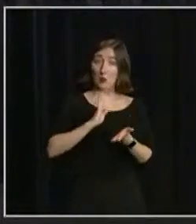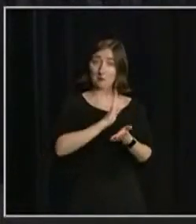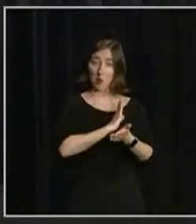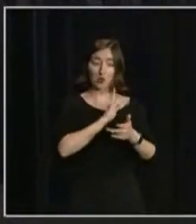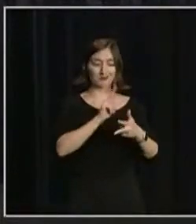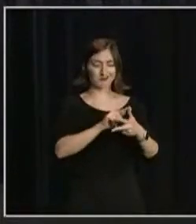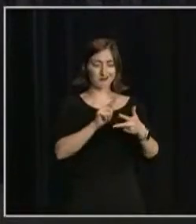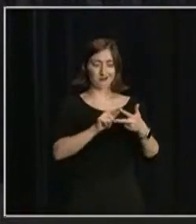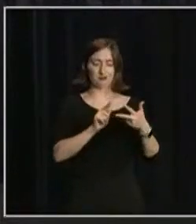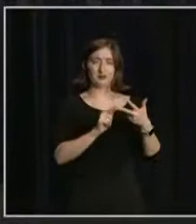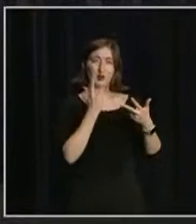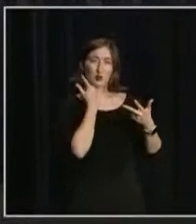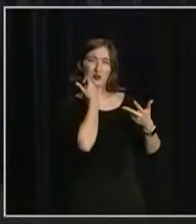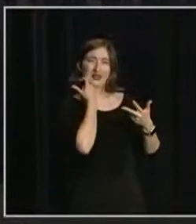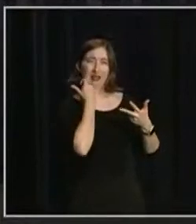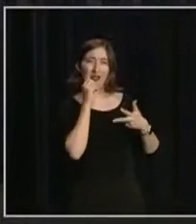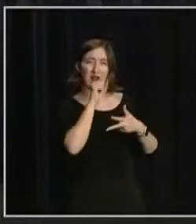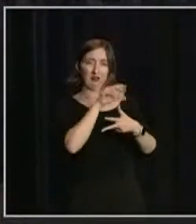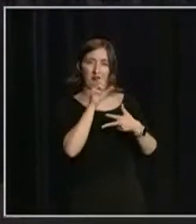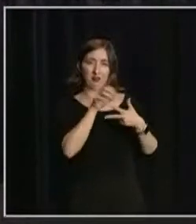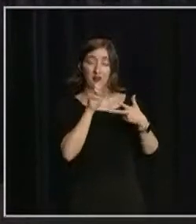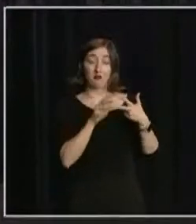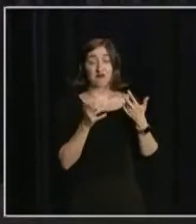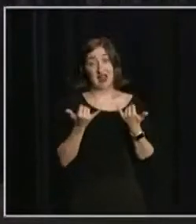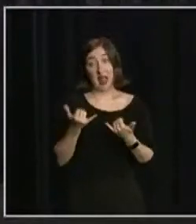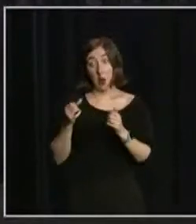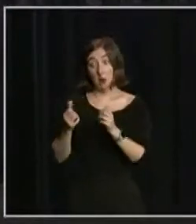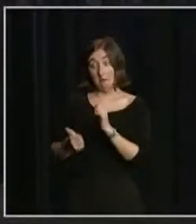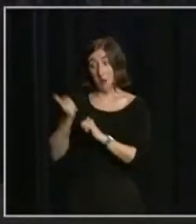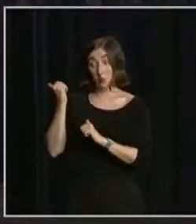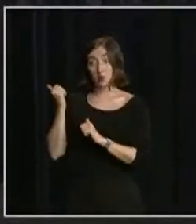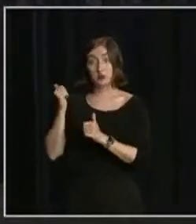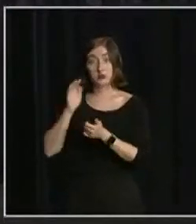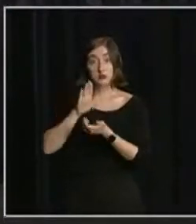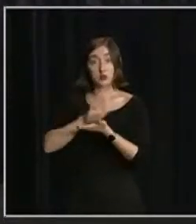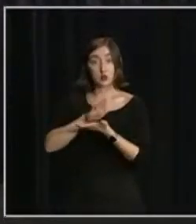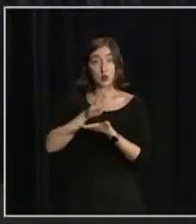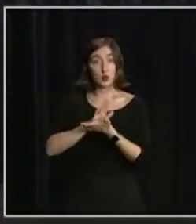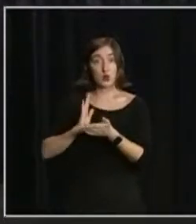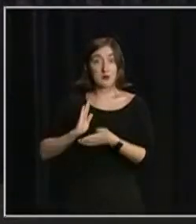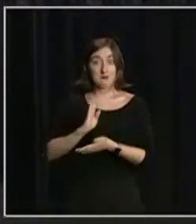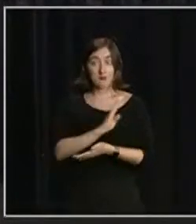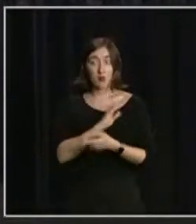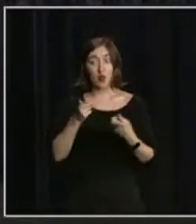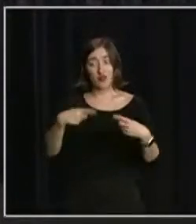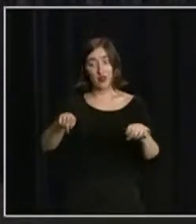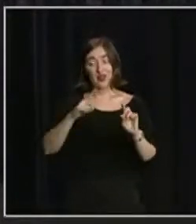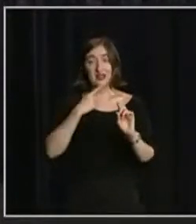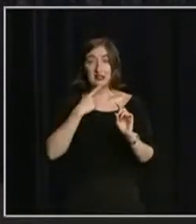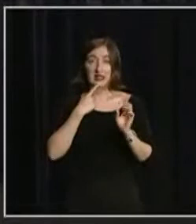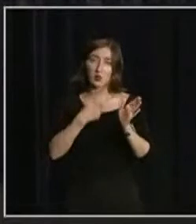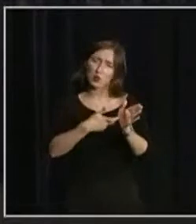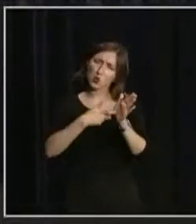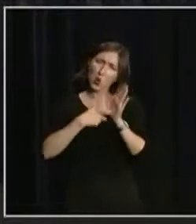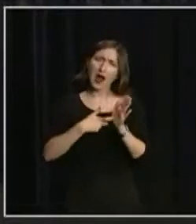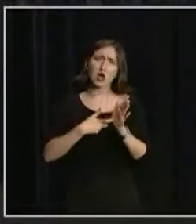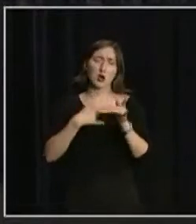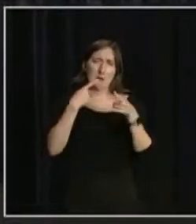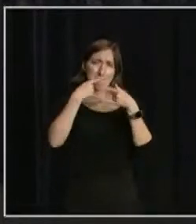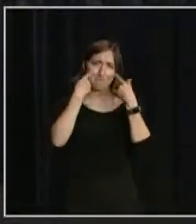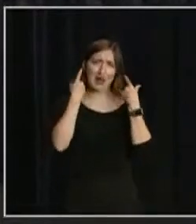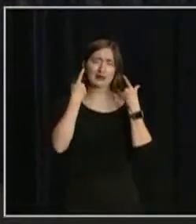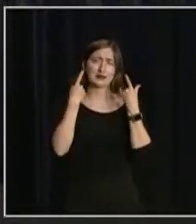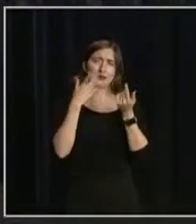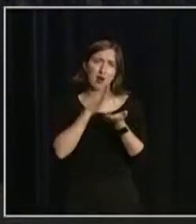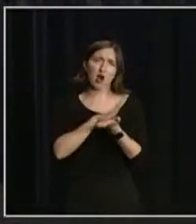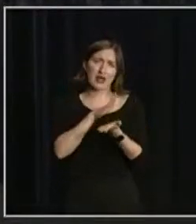the school boards in Bexar County now have said they're going to do, and requiring masks on campus. That's the